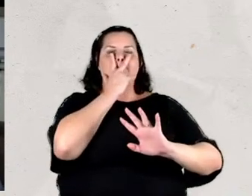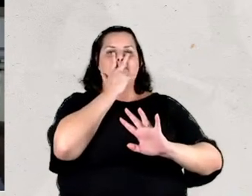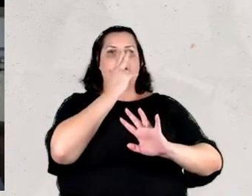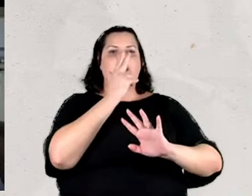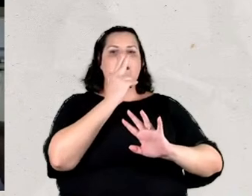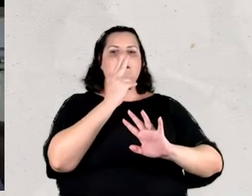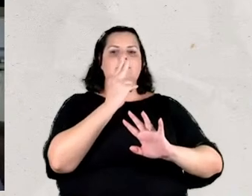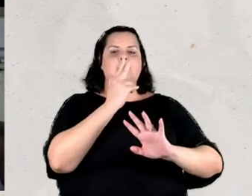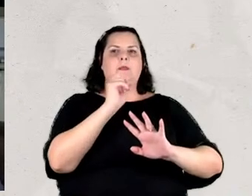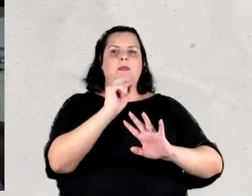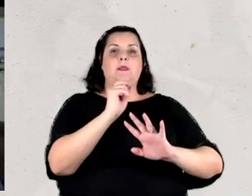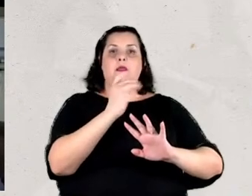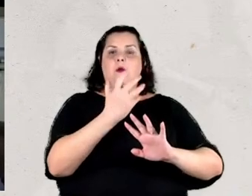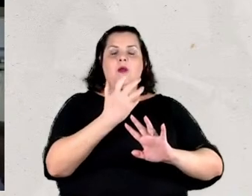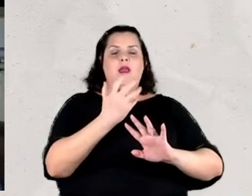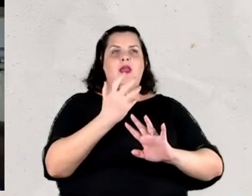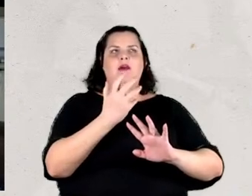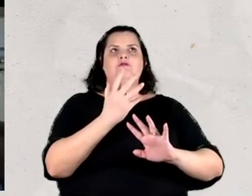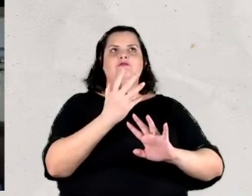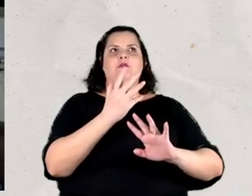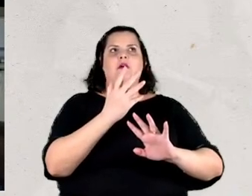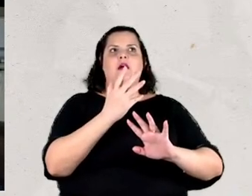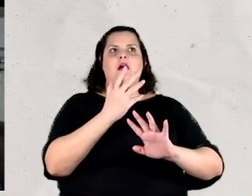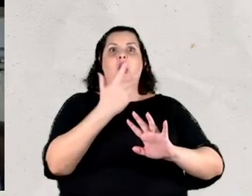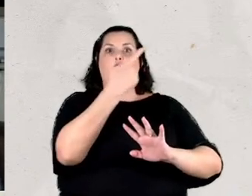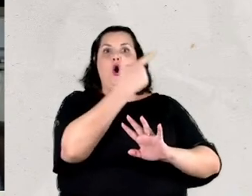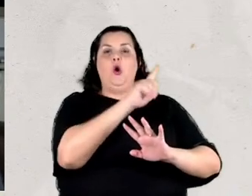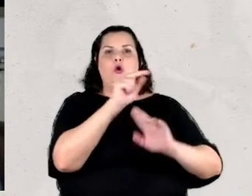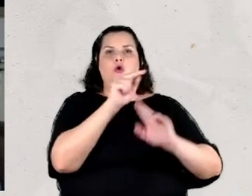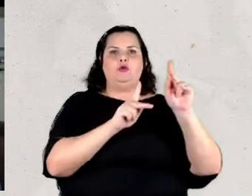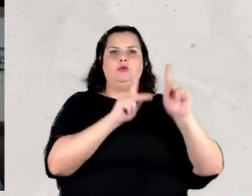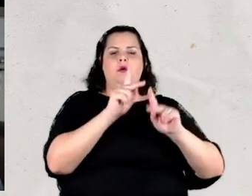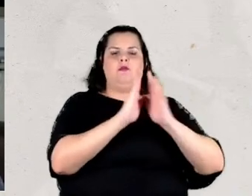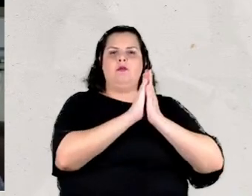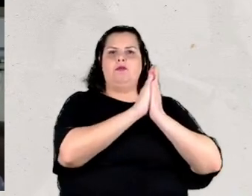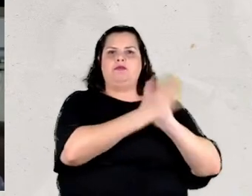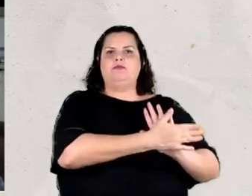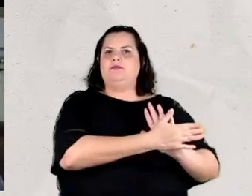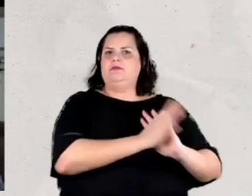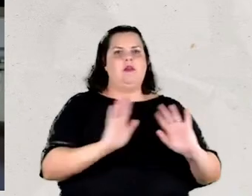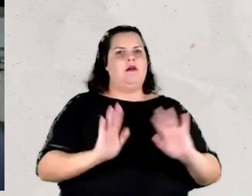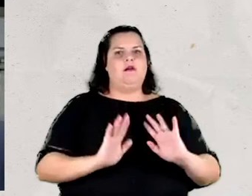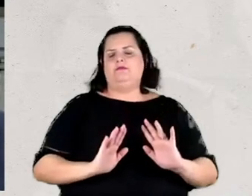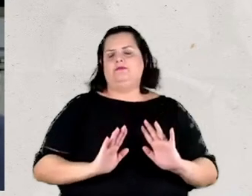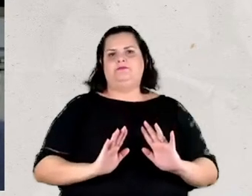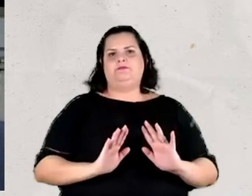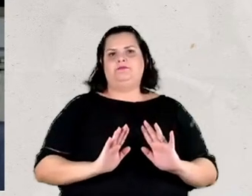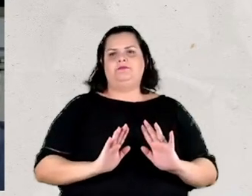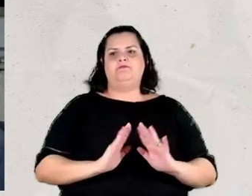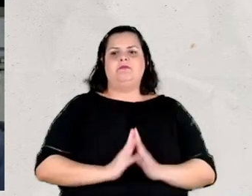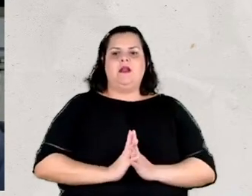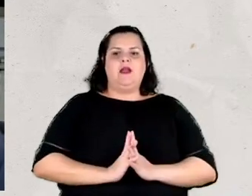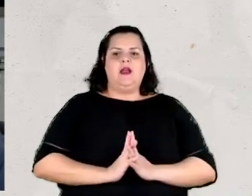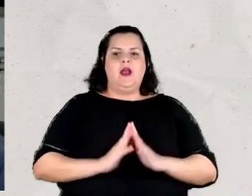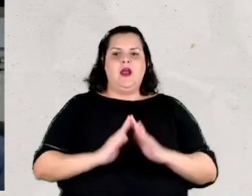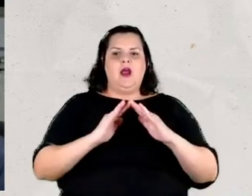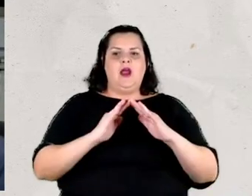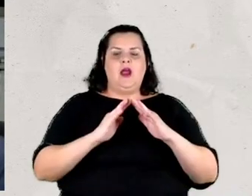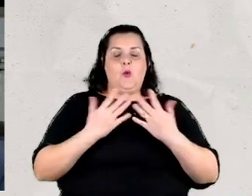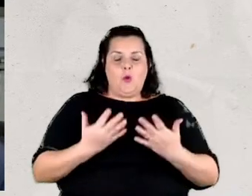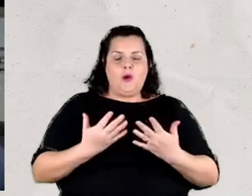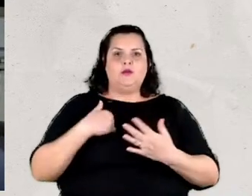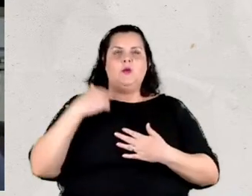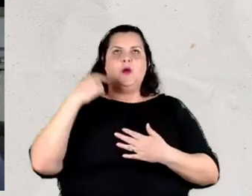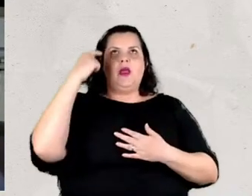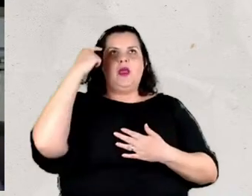same about the Palestinians. It's not only Palestinians who say that we're not a real people, they're not a real people either.